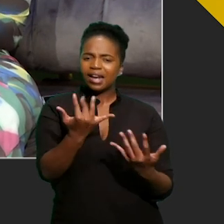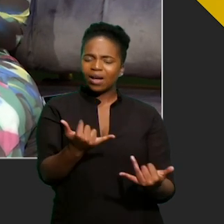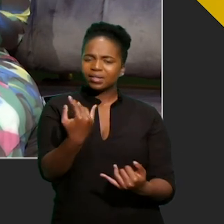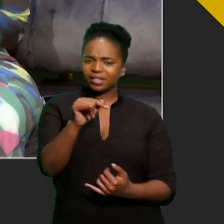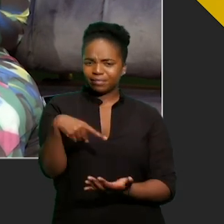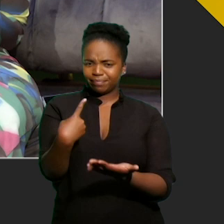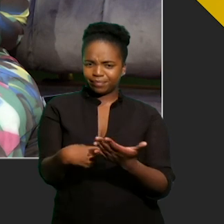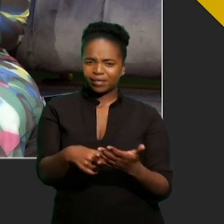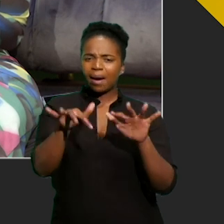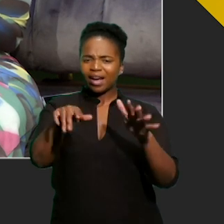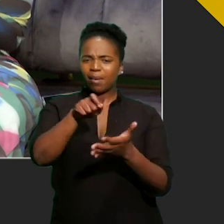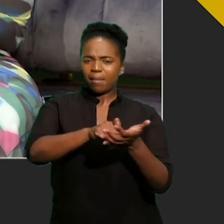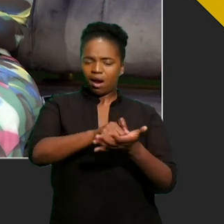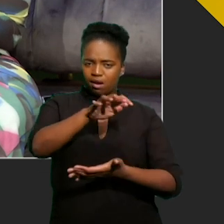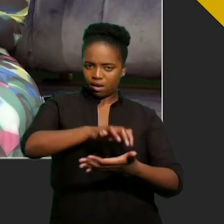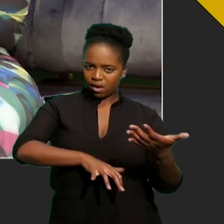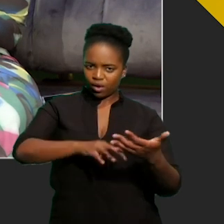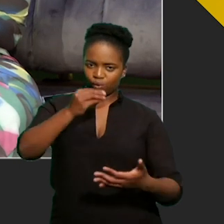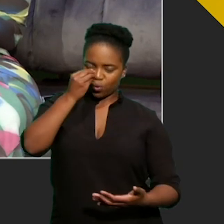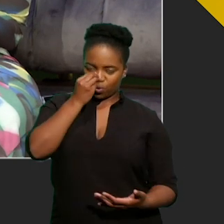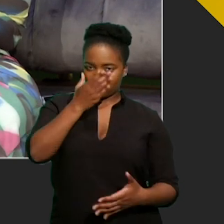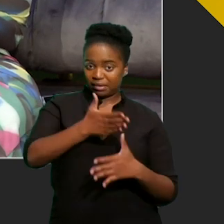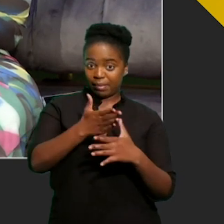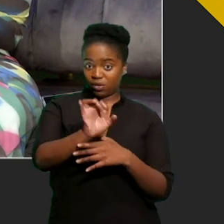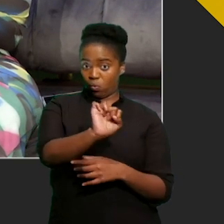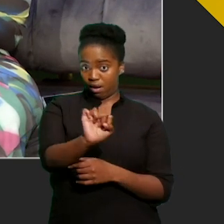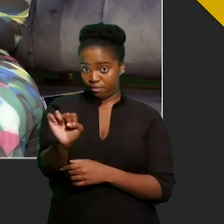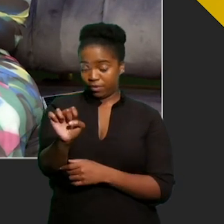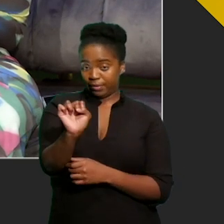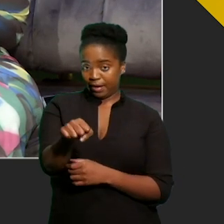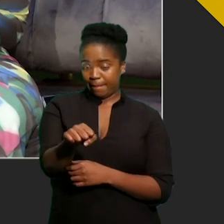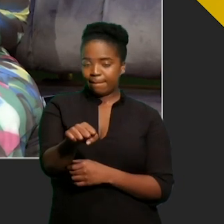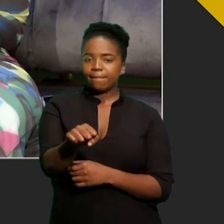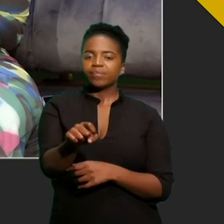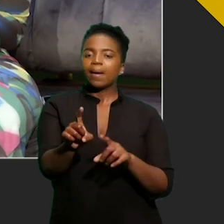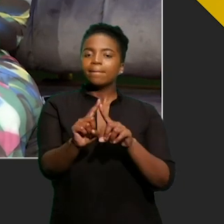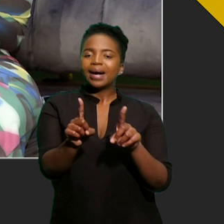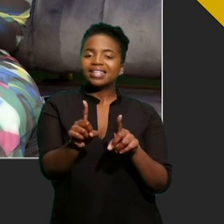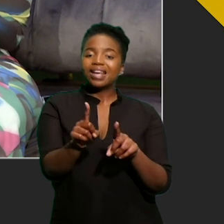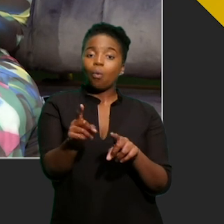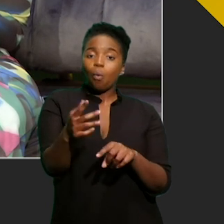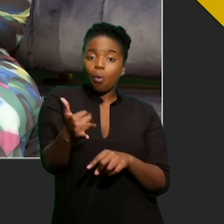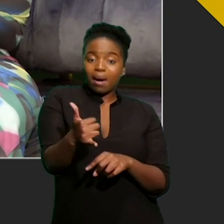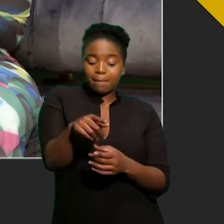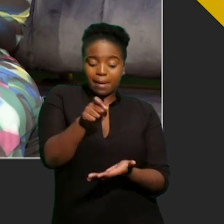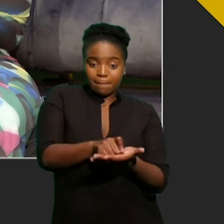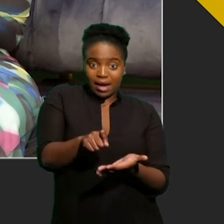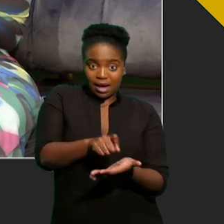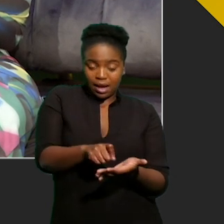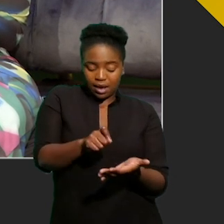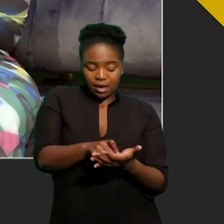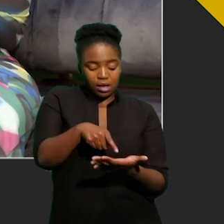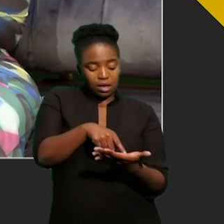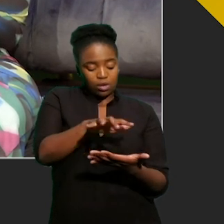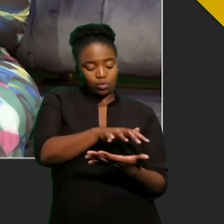yethu intatheli, sakhuluma ukuthi imsebenzi yabantu as people who are in the influential position of deciding which is the story going left or